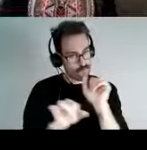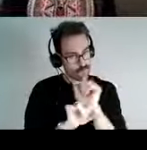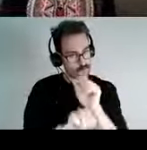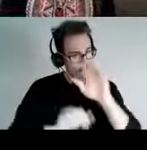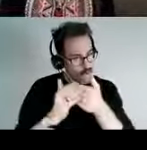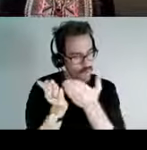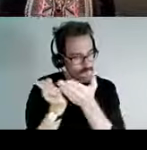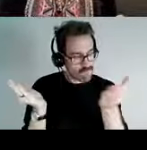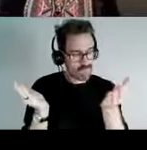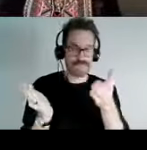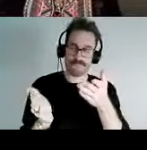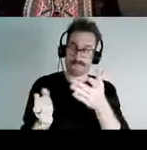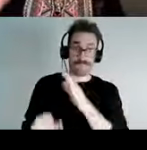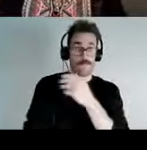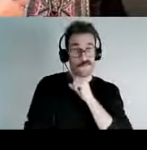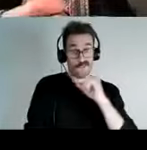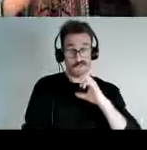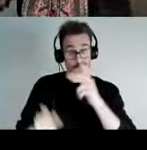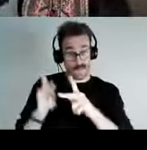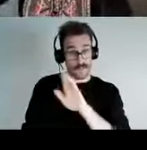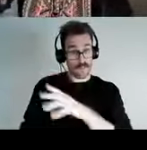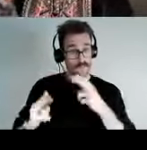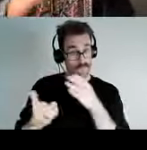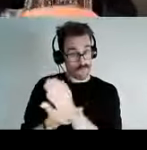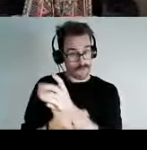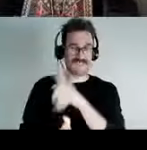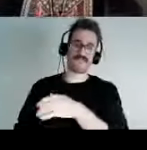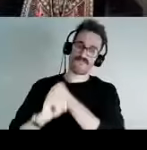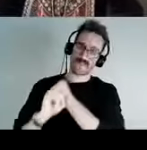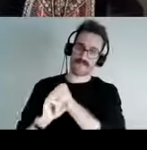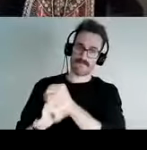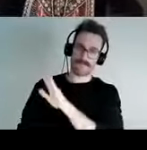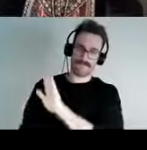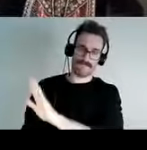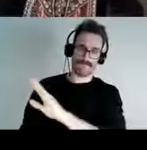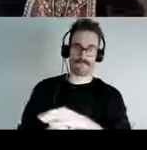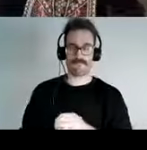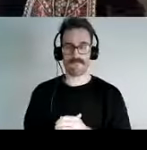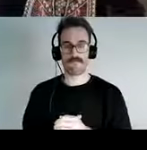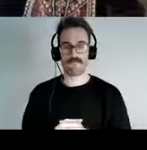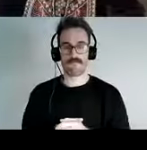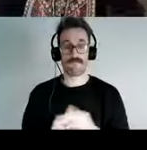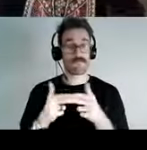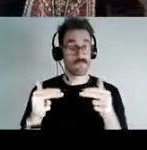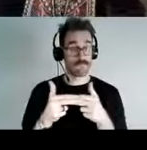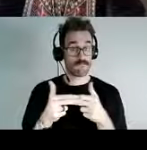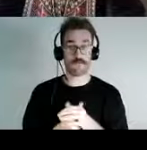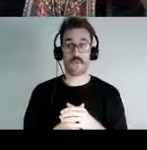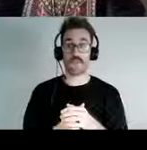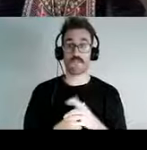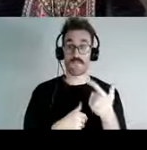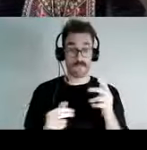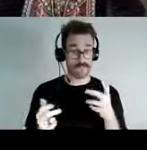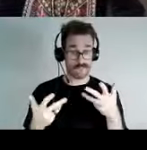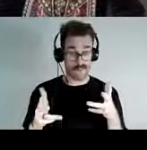protect the rights of older people. Next slide, please. So are we there yet?